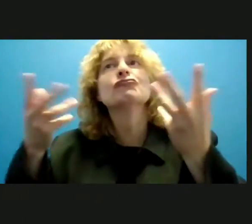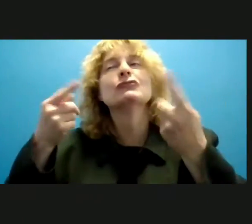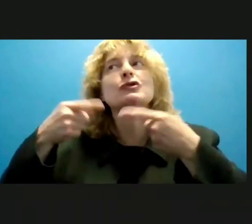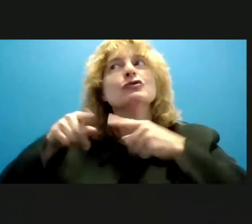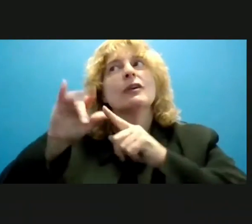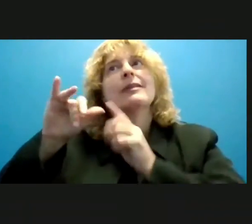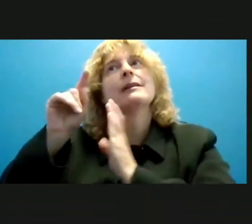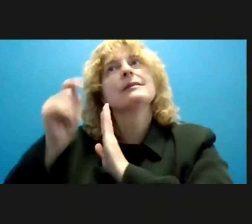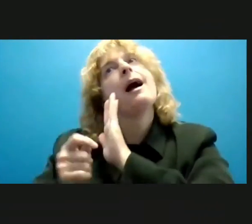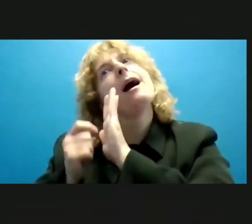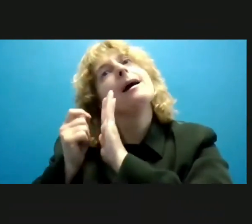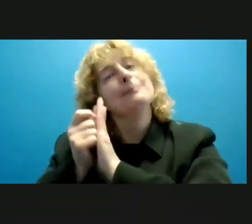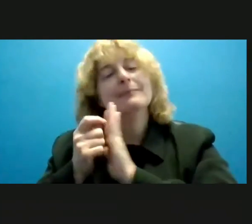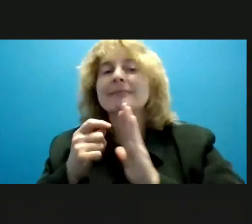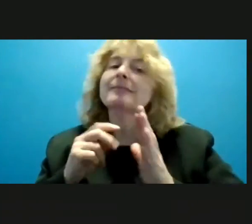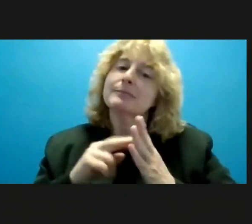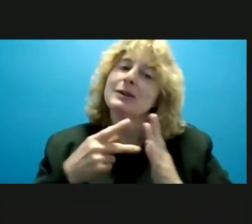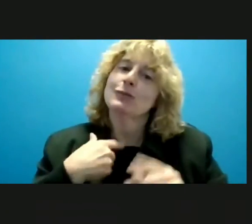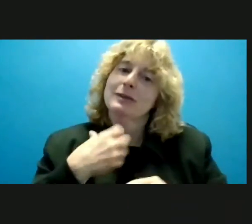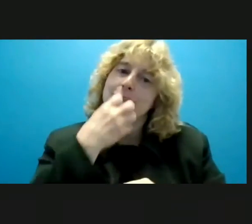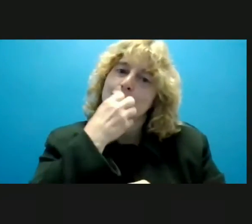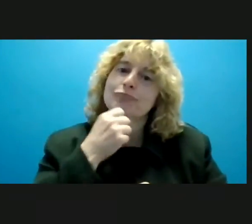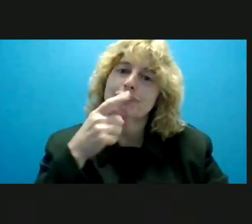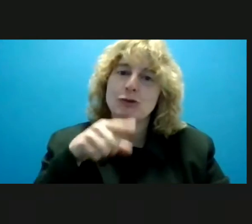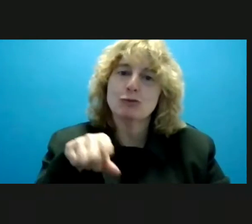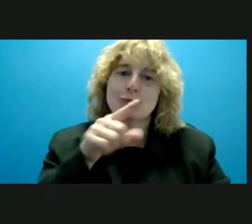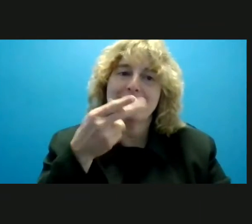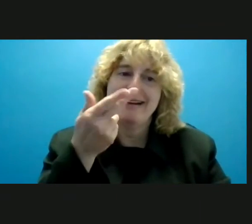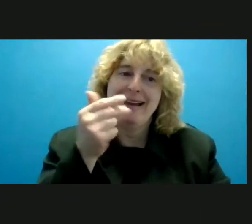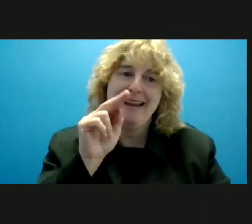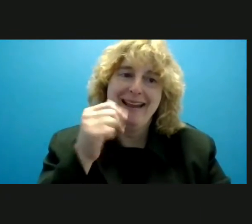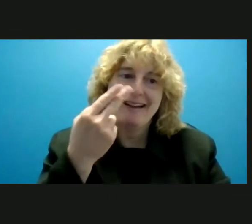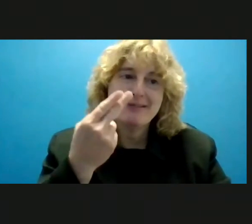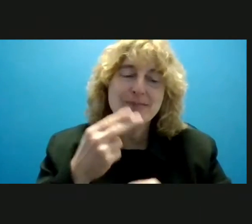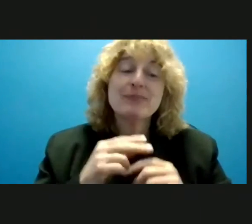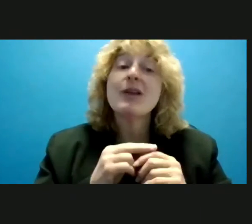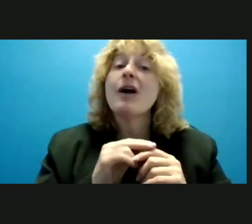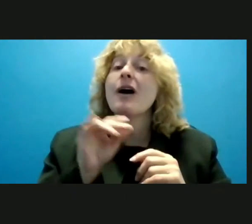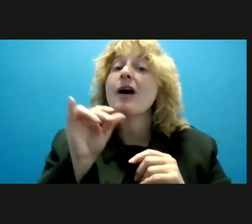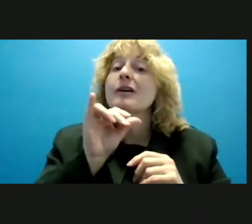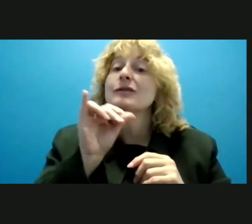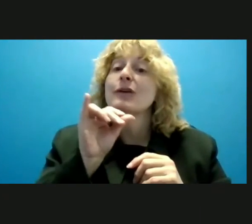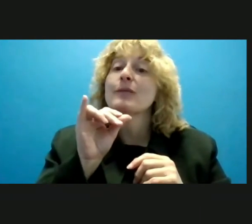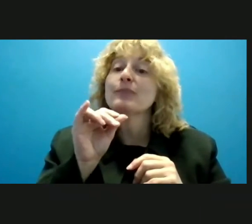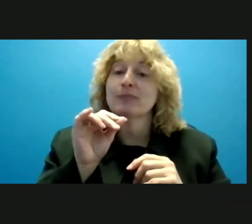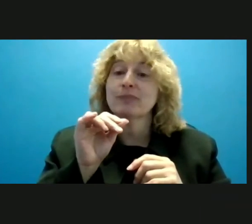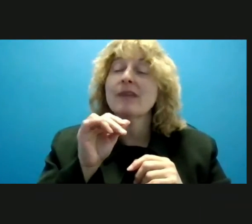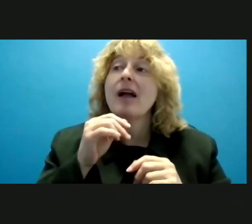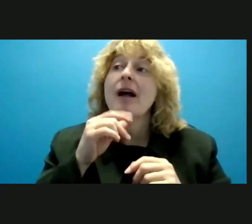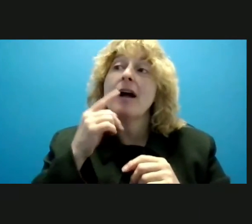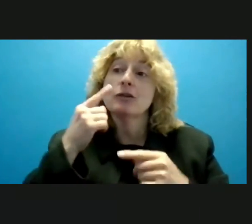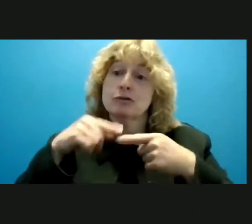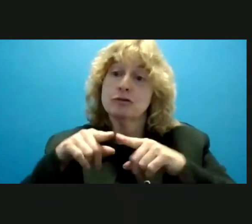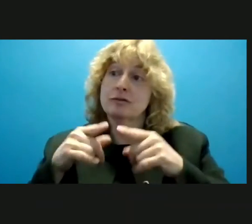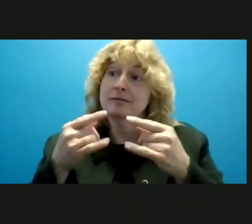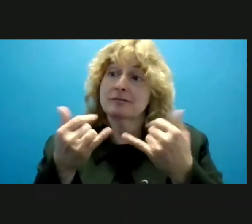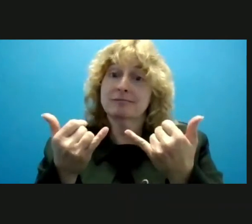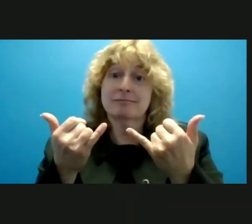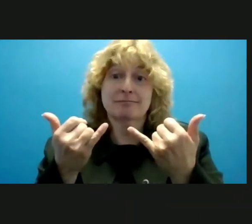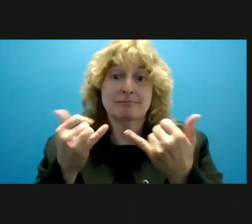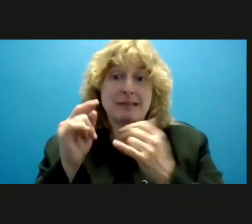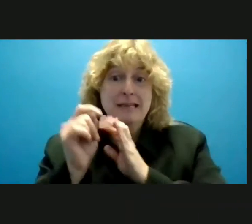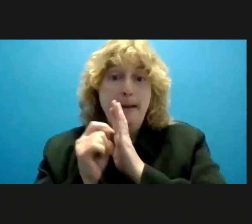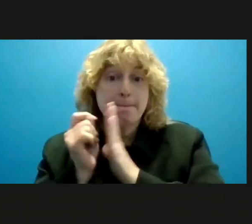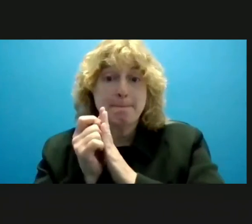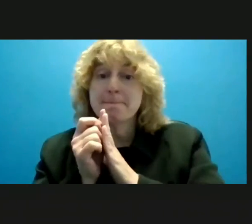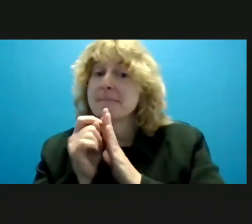to help us make a difference during this time period, it's absolutely consistent that just as Brooke did earlier,